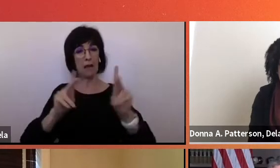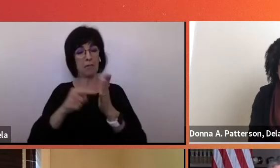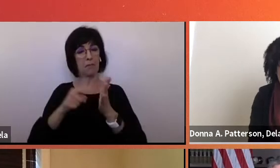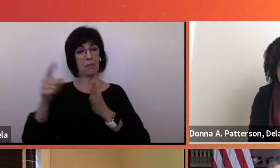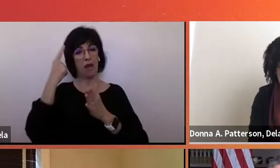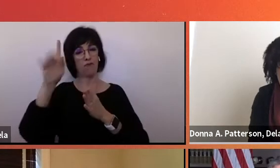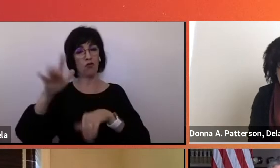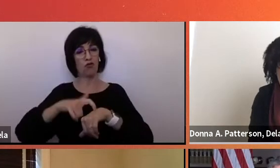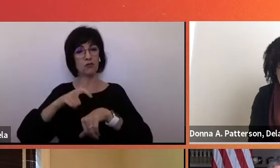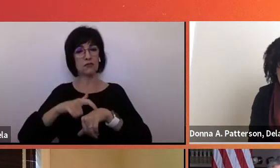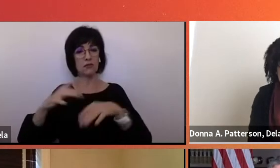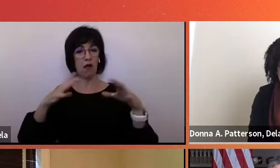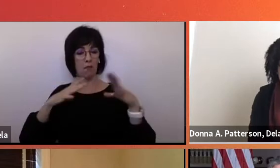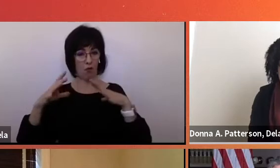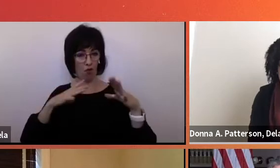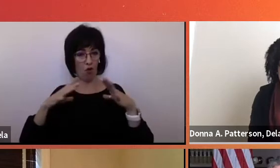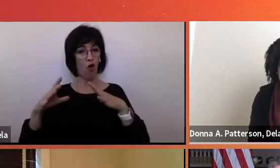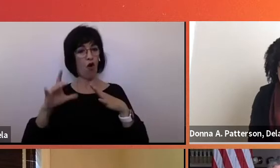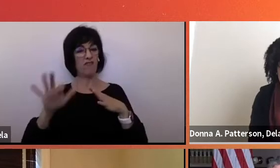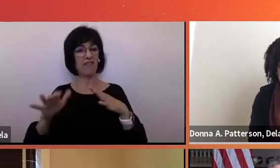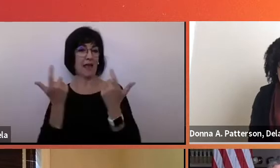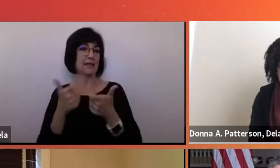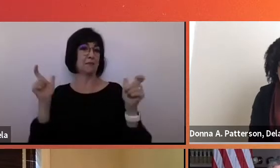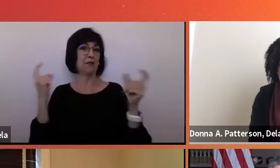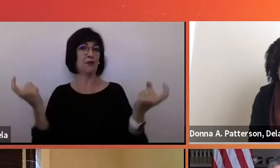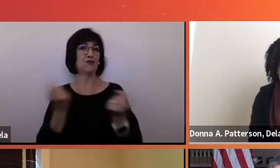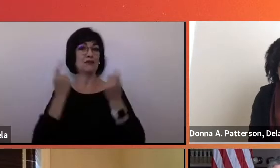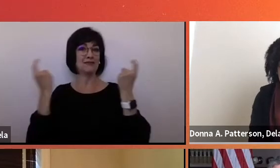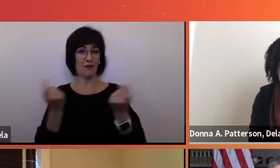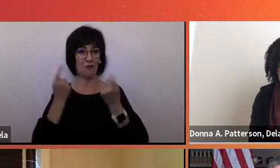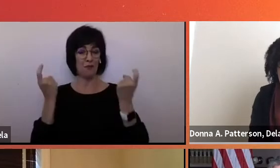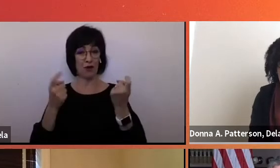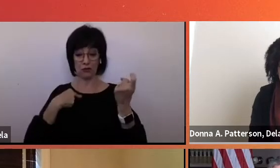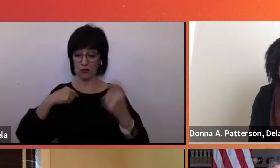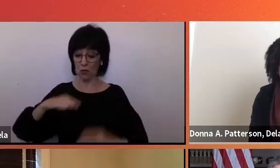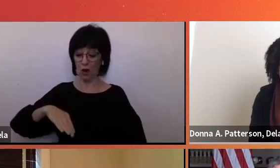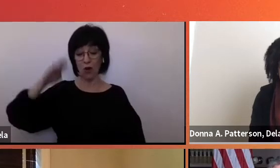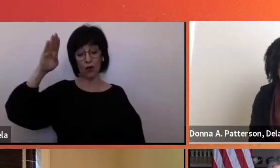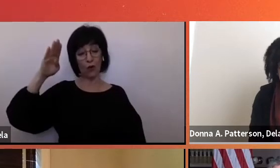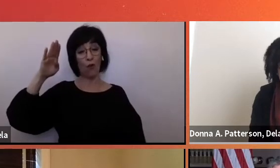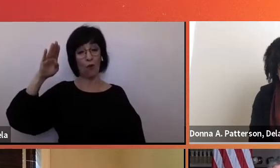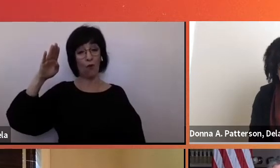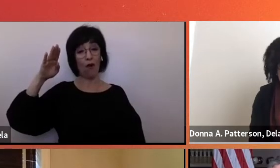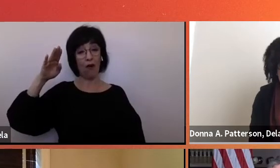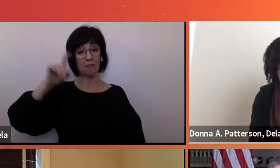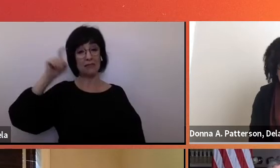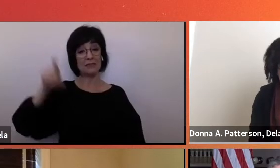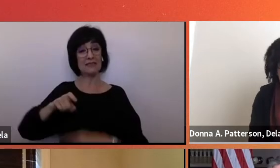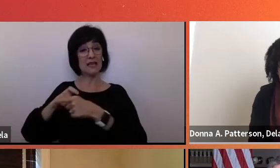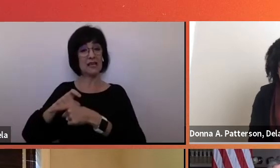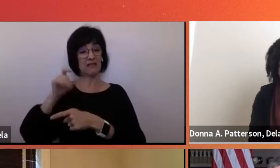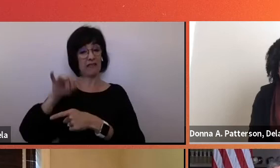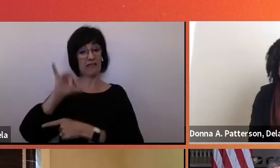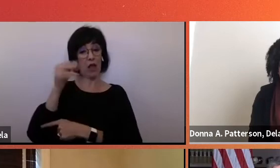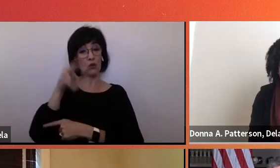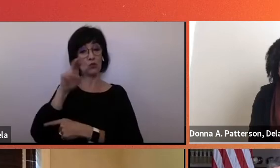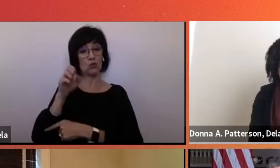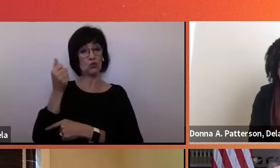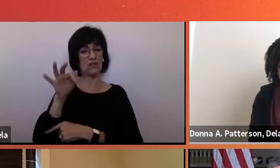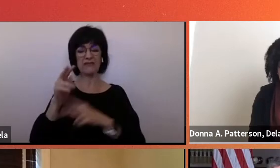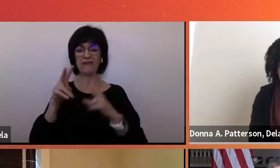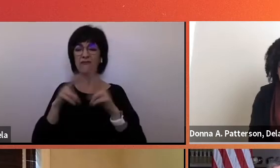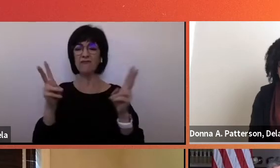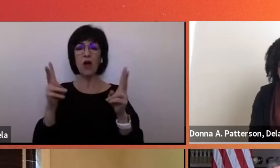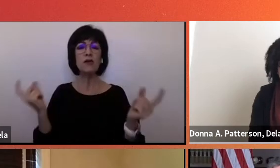bigger celebrations. So growing up in Texas, I remember Juneteenth as a very celebratory space. It was